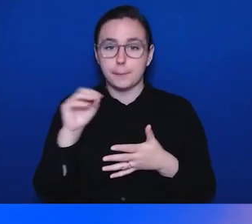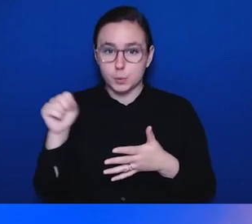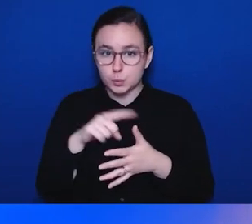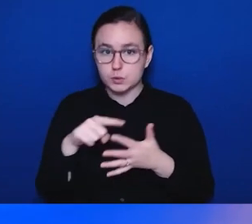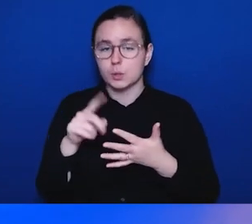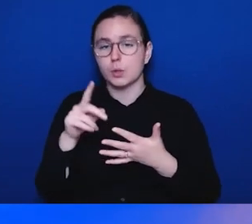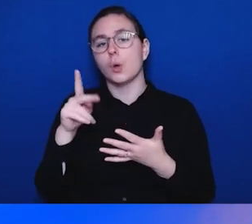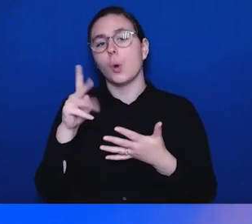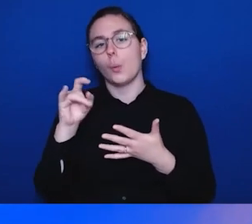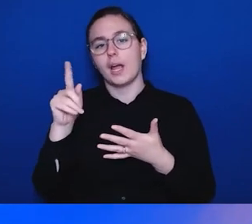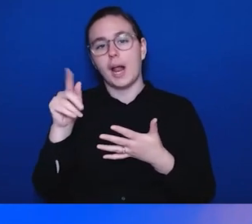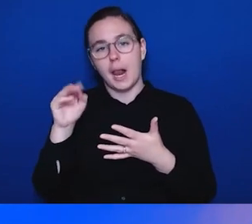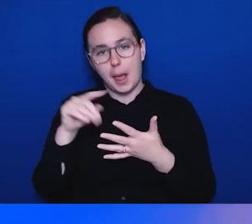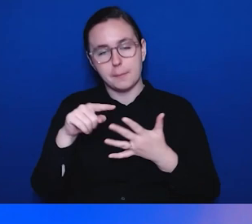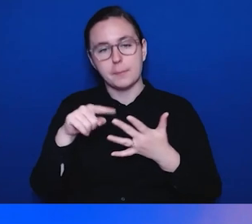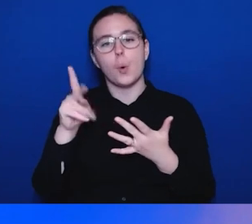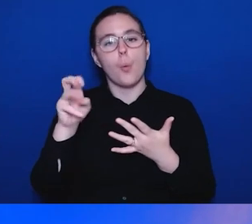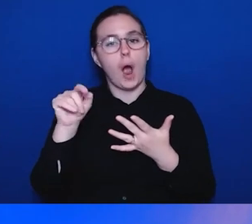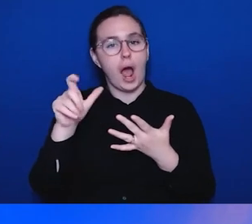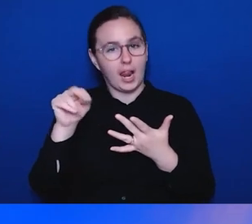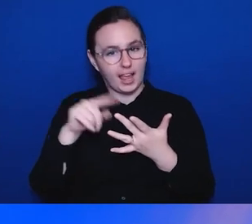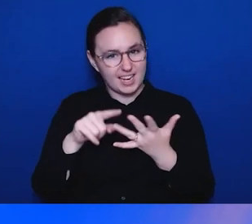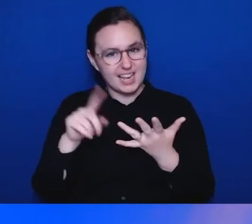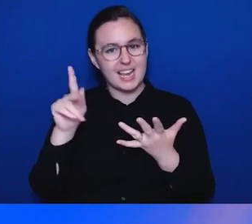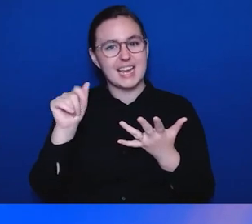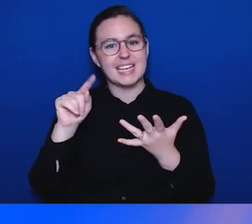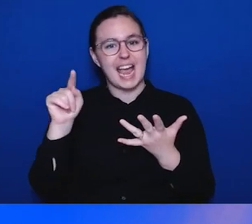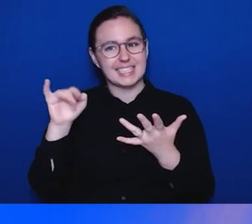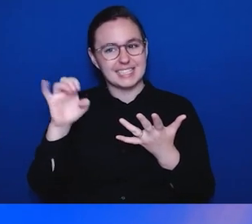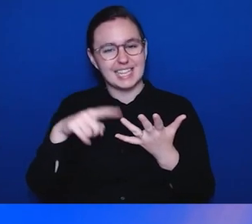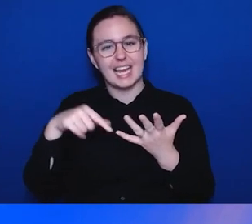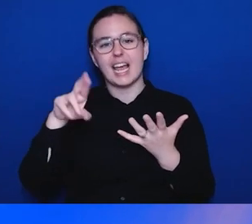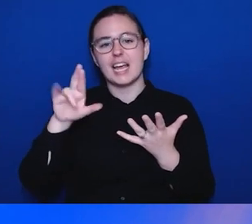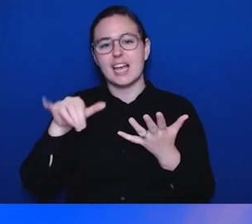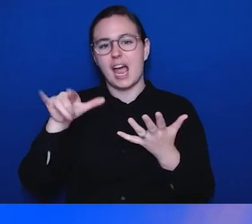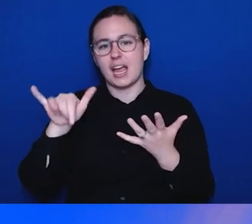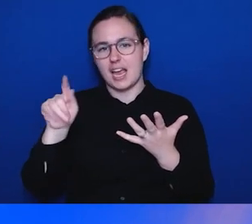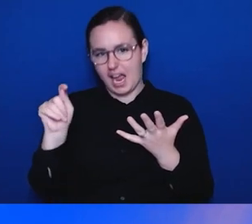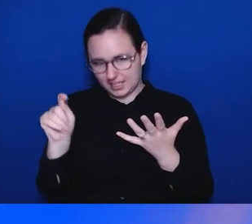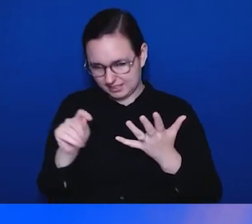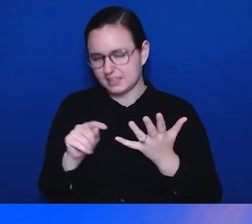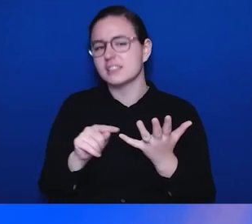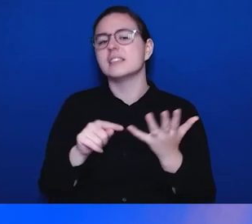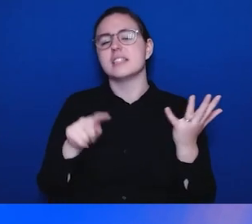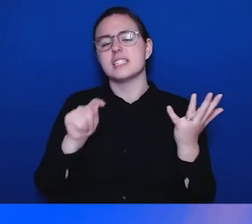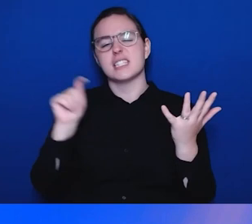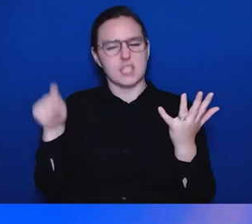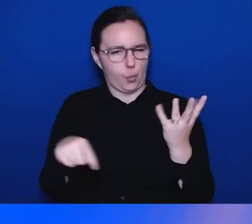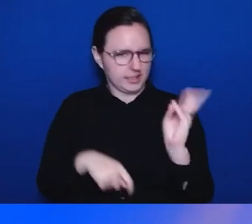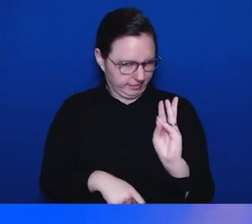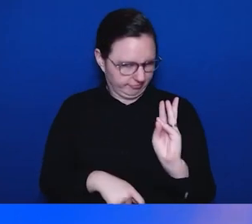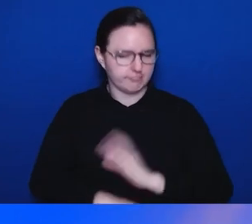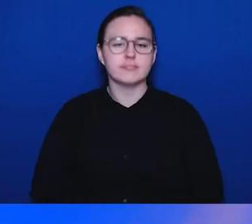acknowledging the Coast Salish people, the Semiamu, Coquitlam, Kwantlen, Kakite, and Tsawwassen Nations. It is wonderful to be